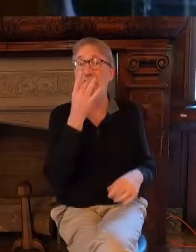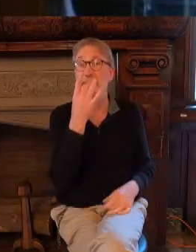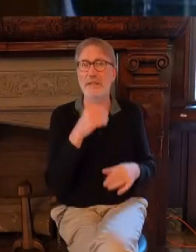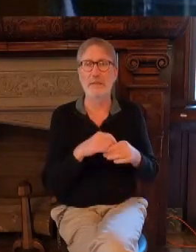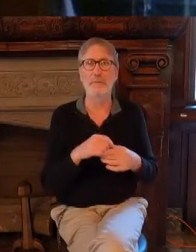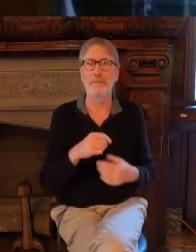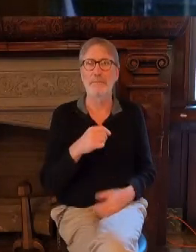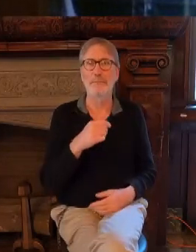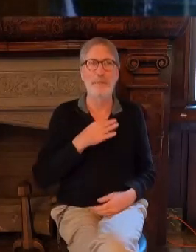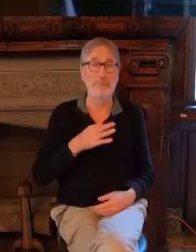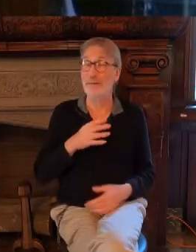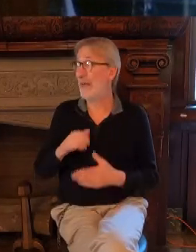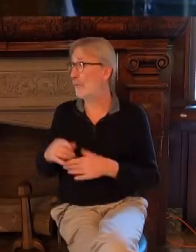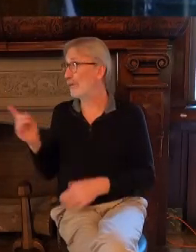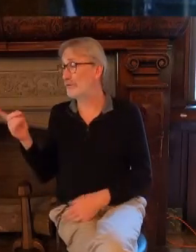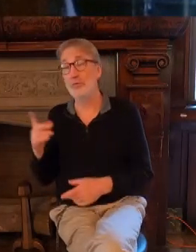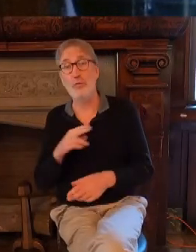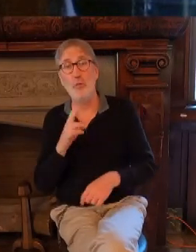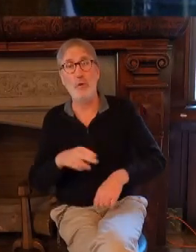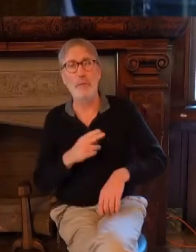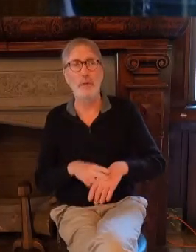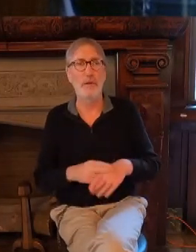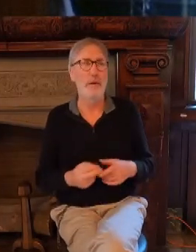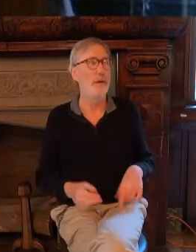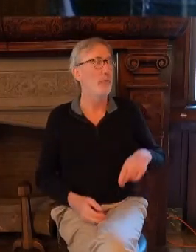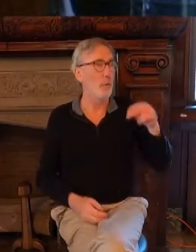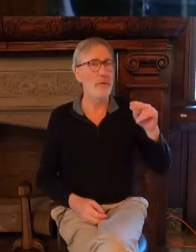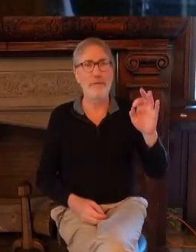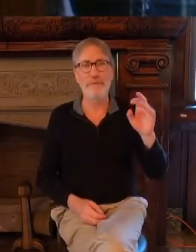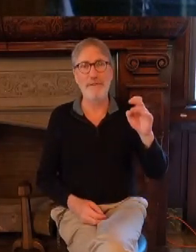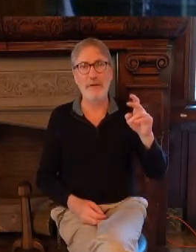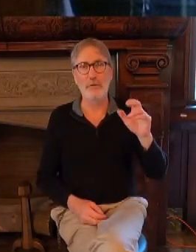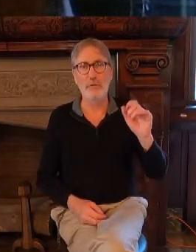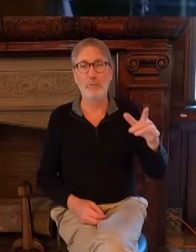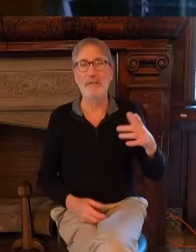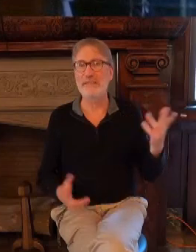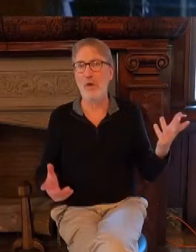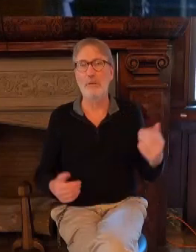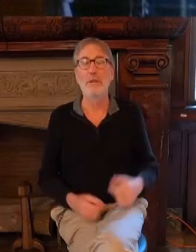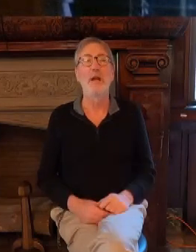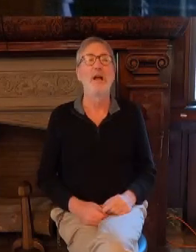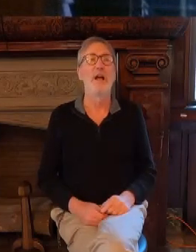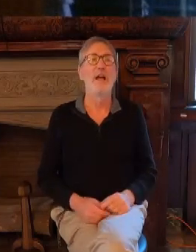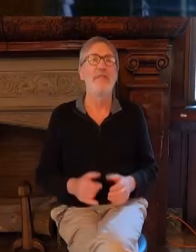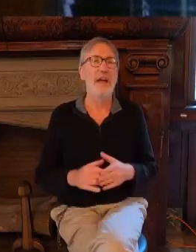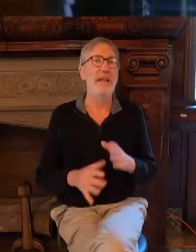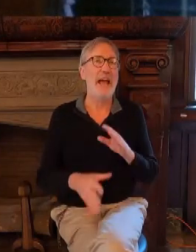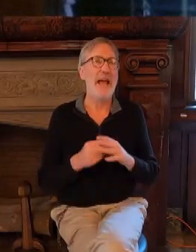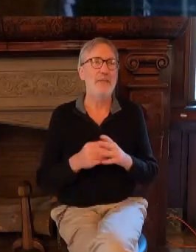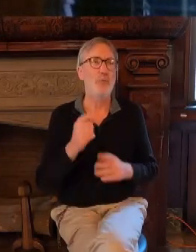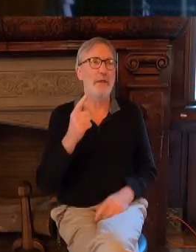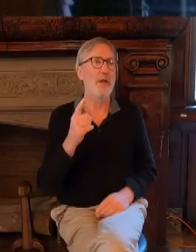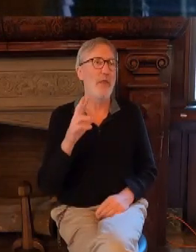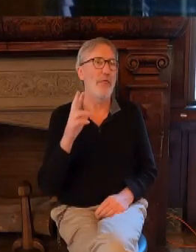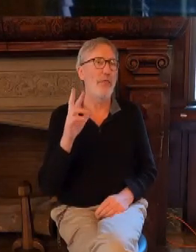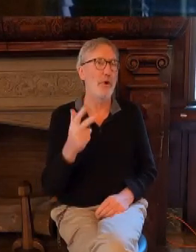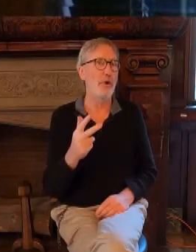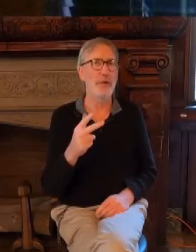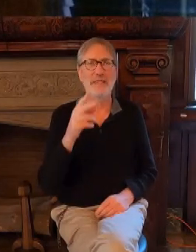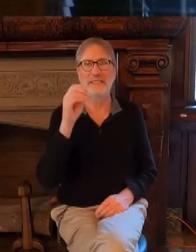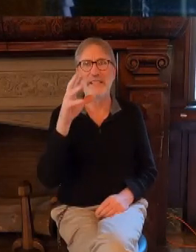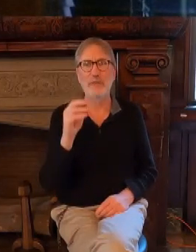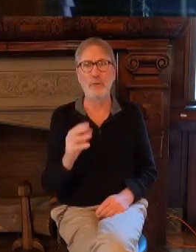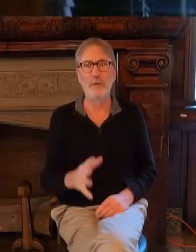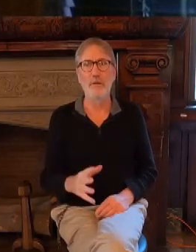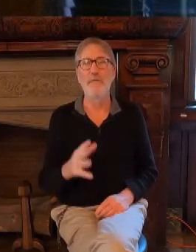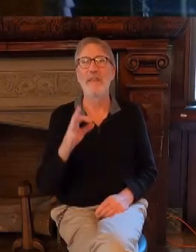has two legs to it, and so we're used to it. It goes north, federal, and that's it, two phases. This effectively adds a third signal phase